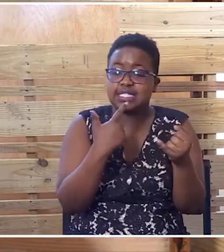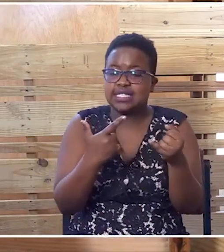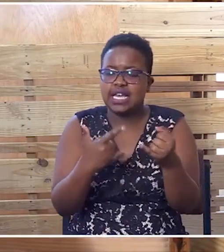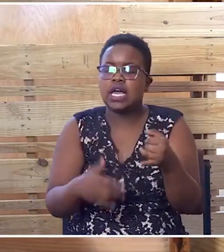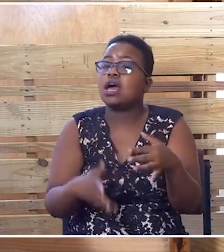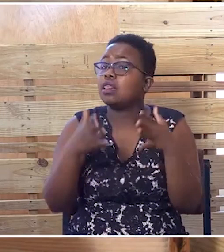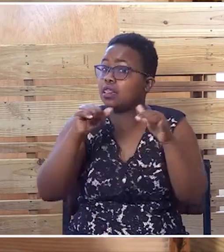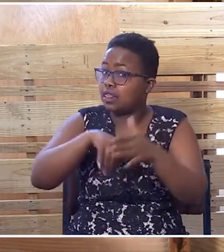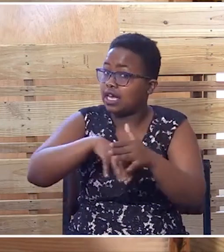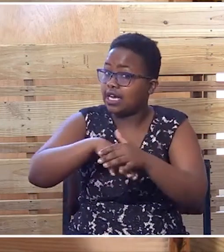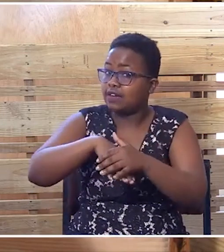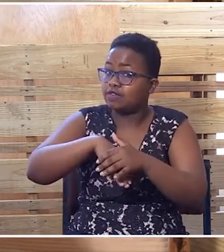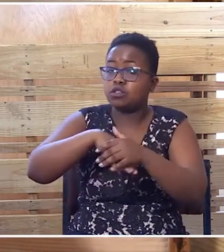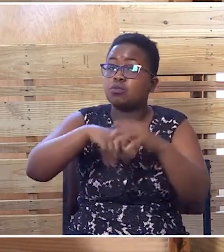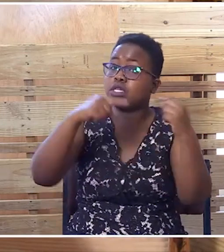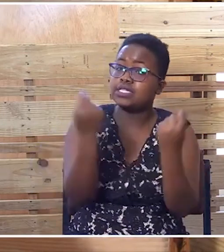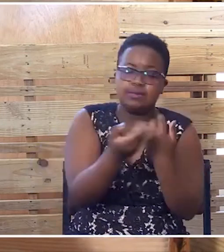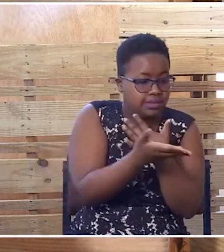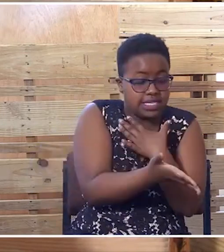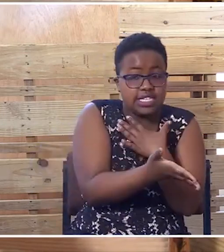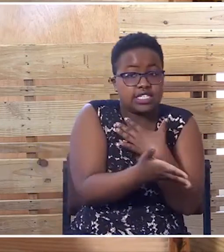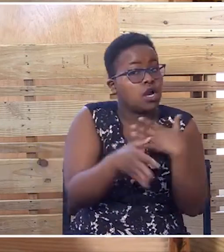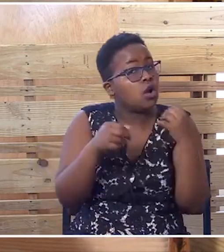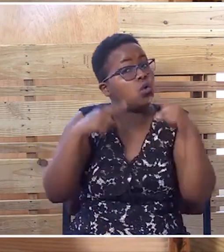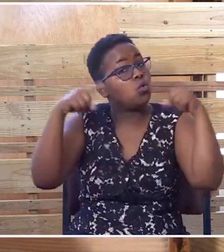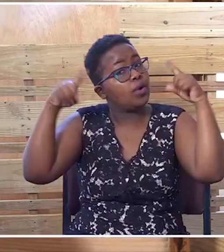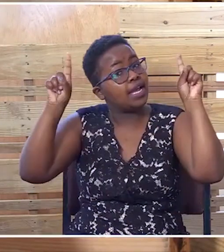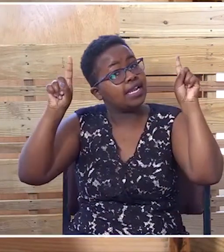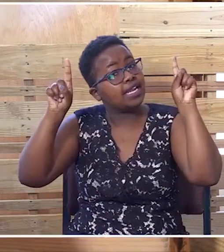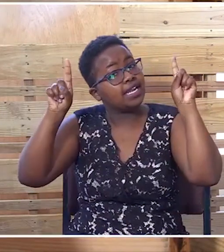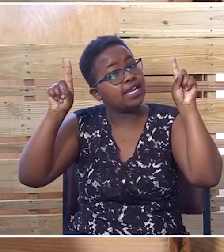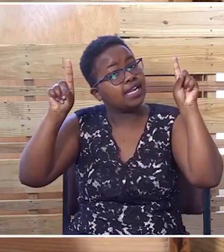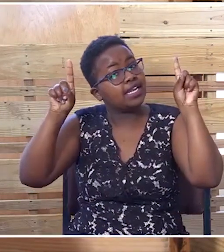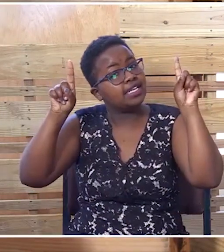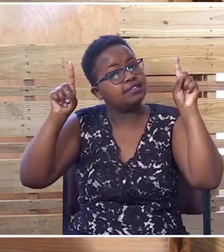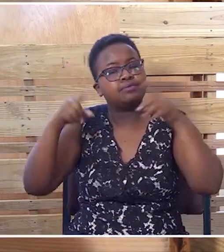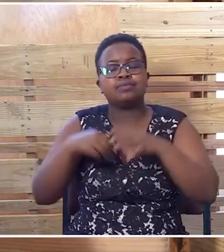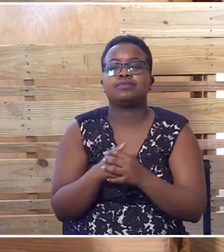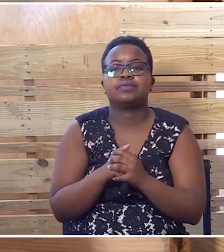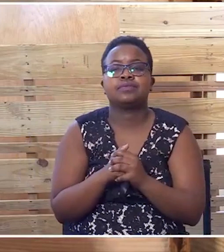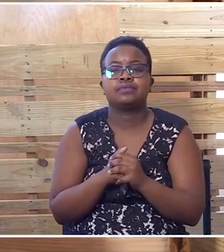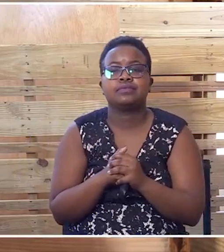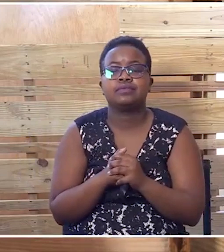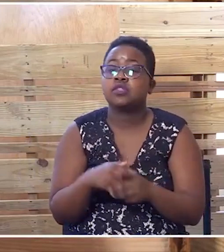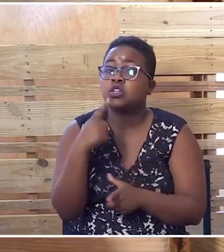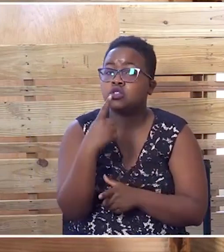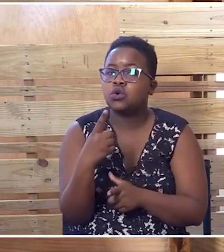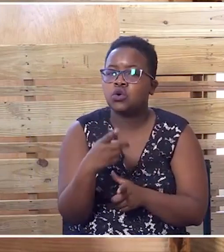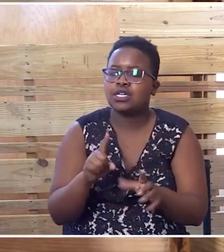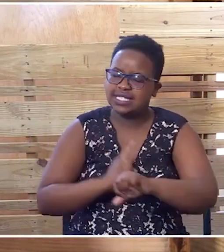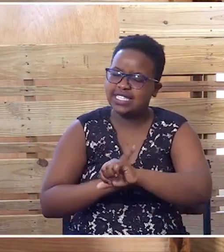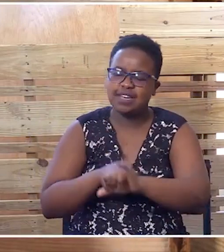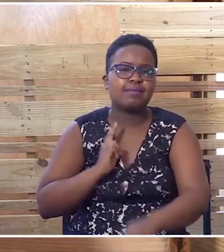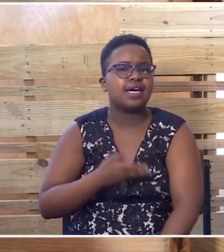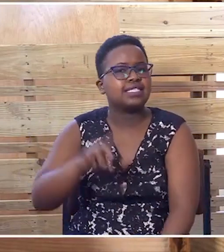did lose. But imagine if there's no rules. It will be hard. And so, as we think about